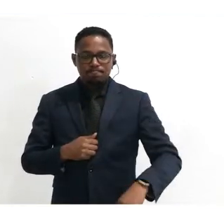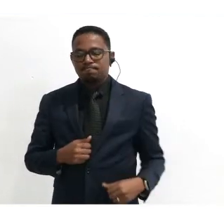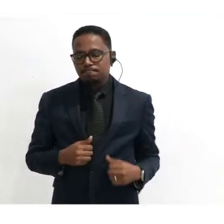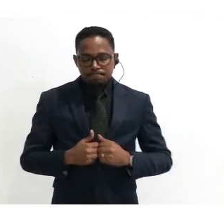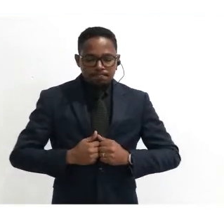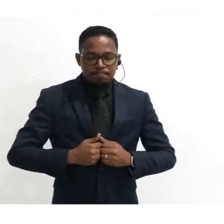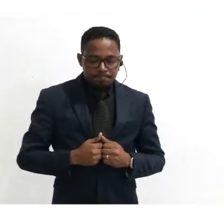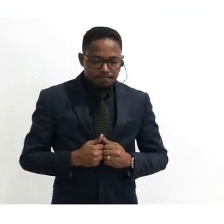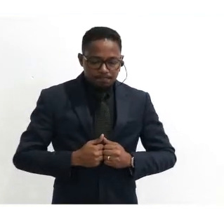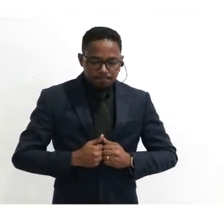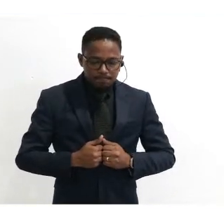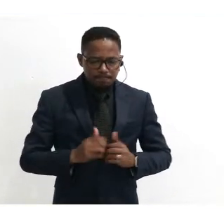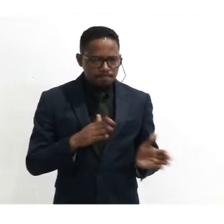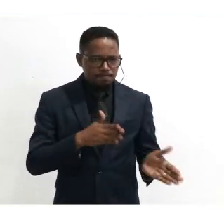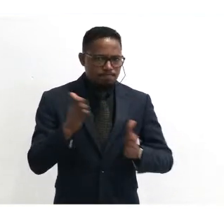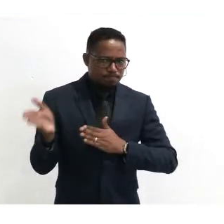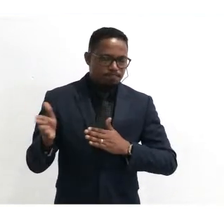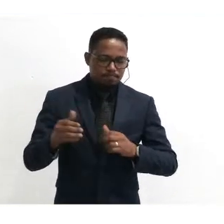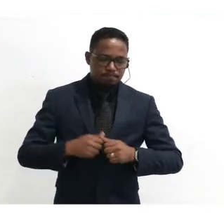Skip that one.